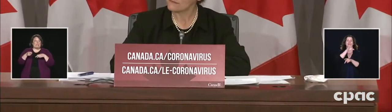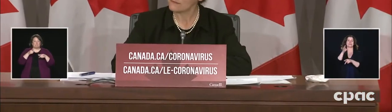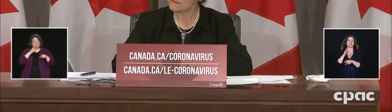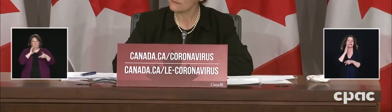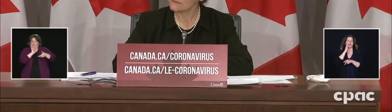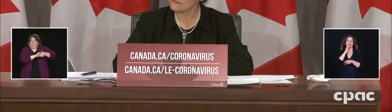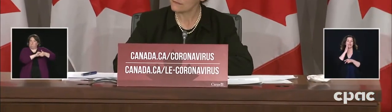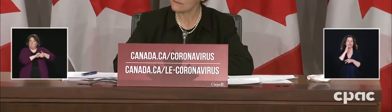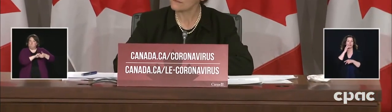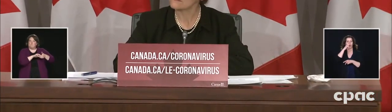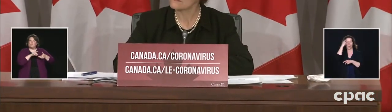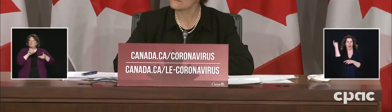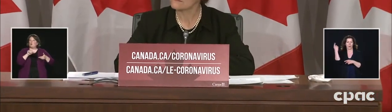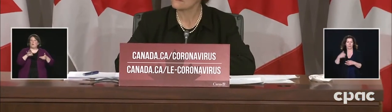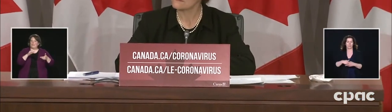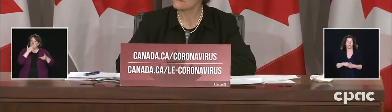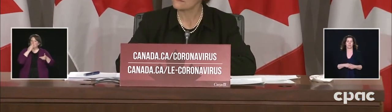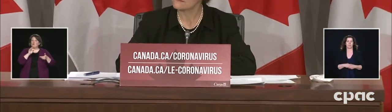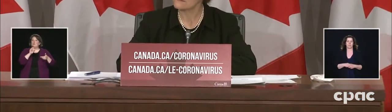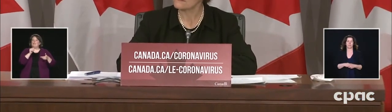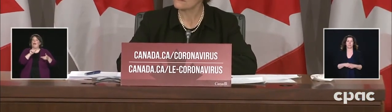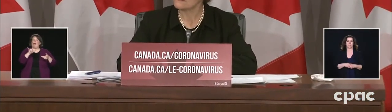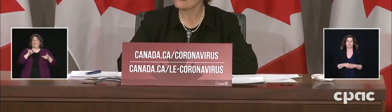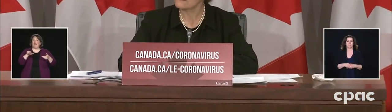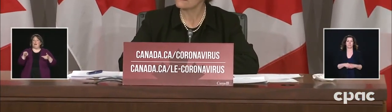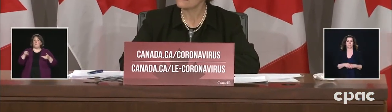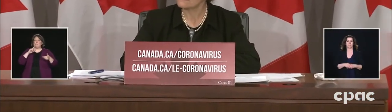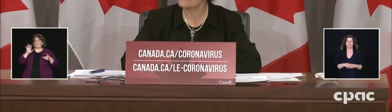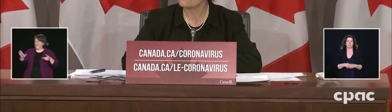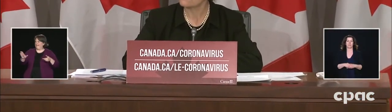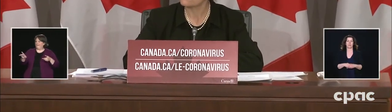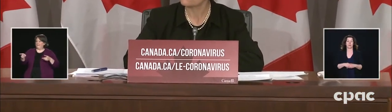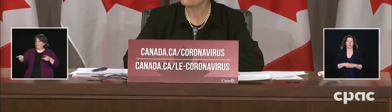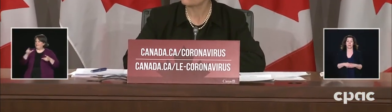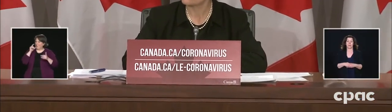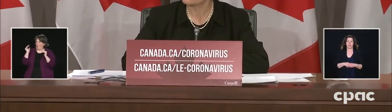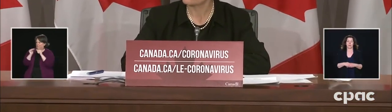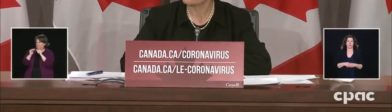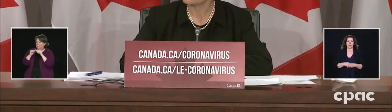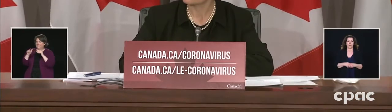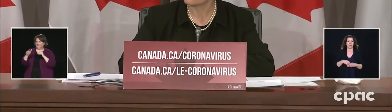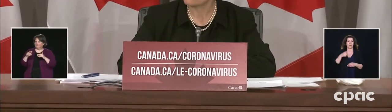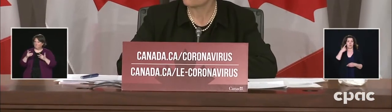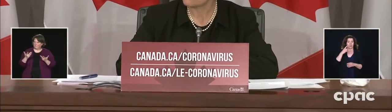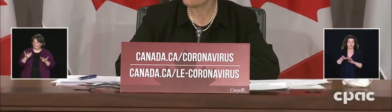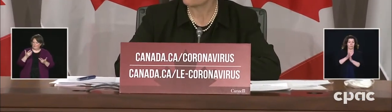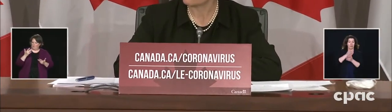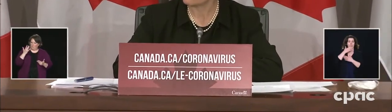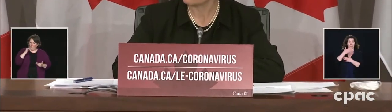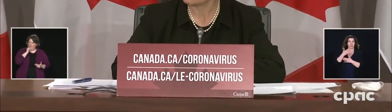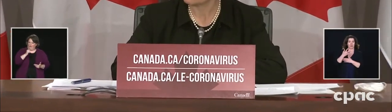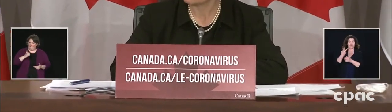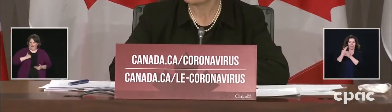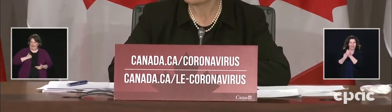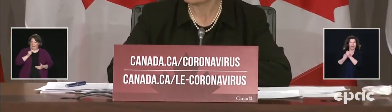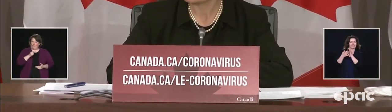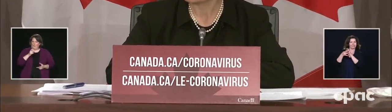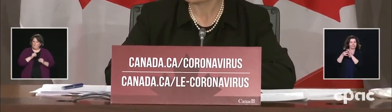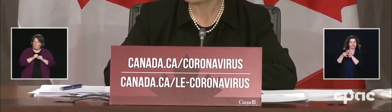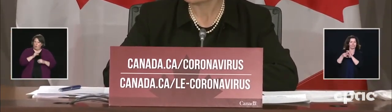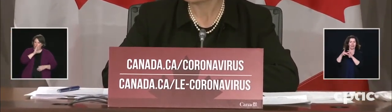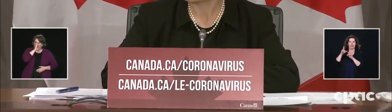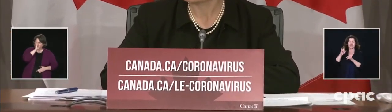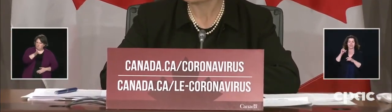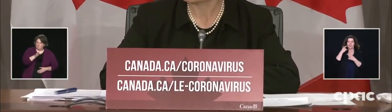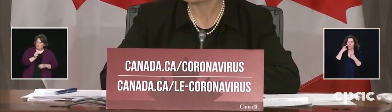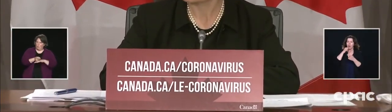what they perceive to be injustice. Why has the government not been more forceful in its reprimand of President Trump's